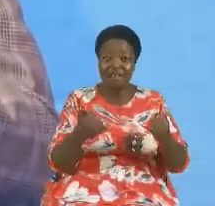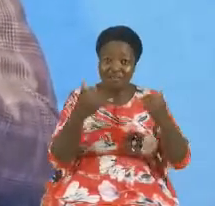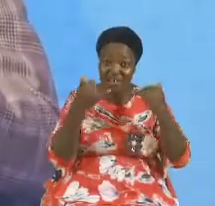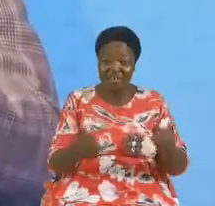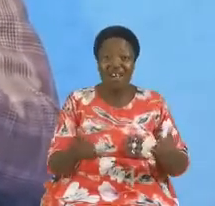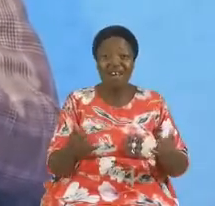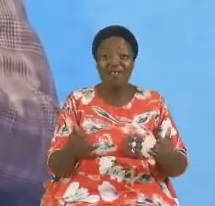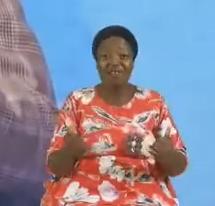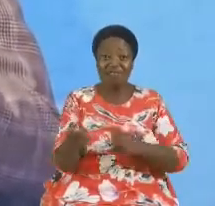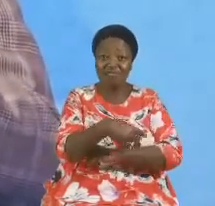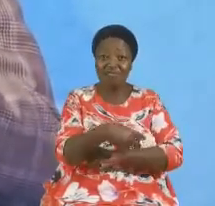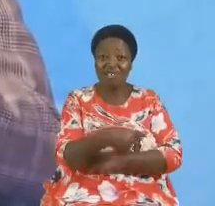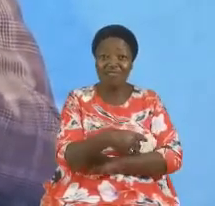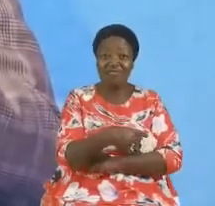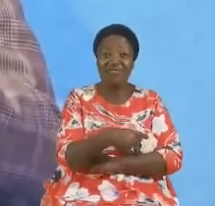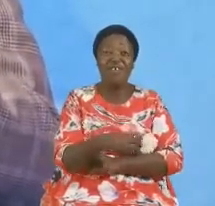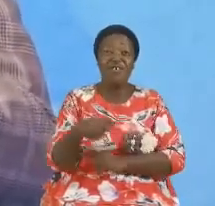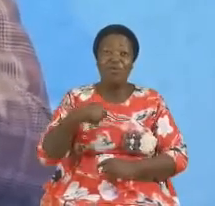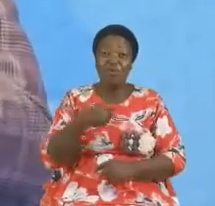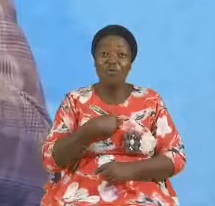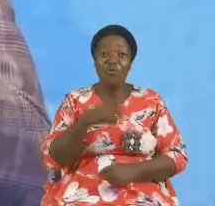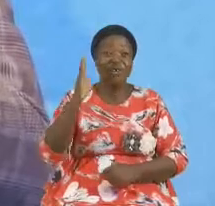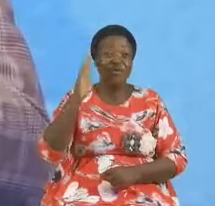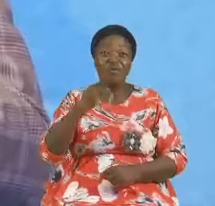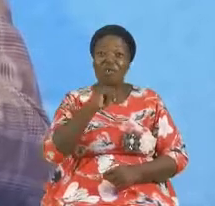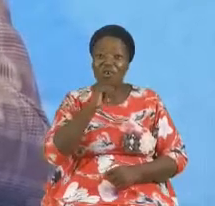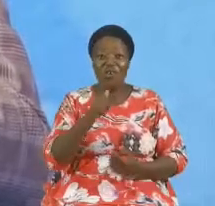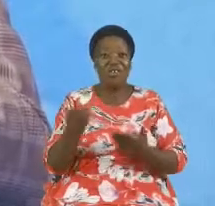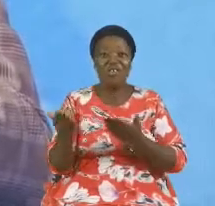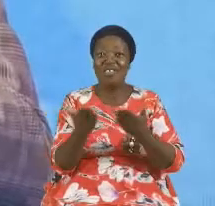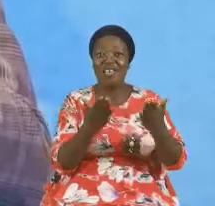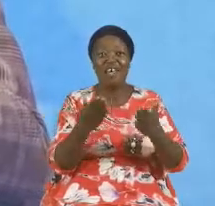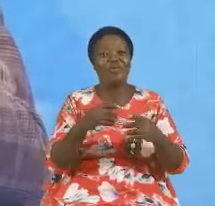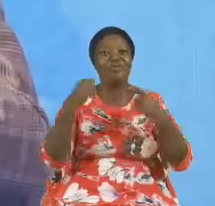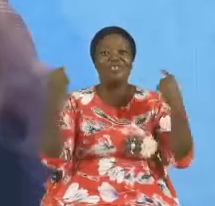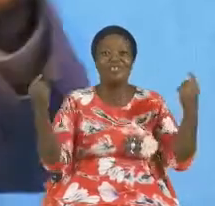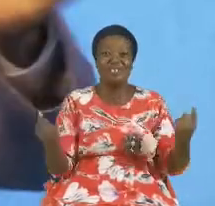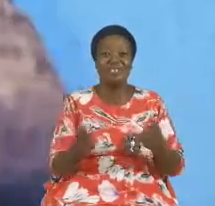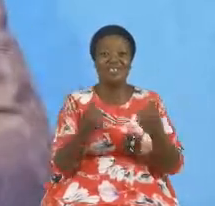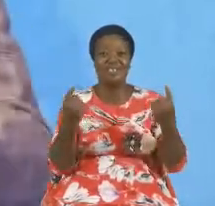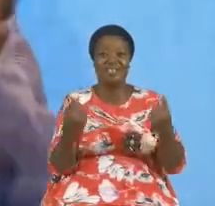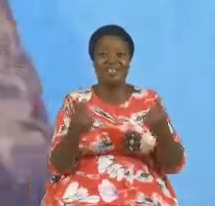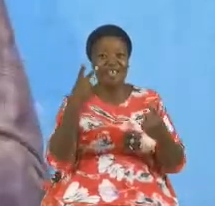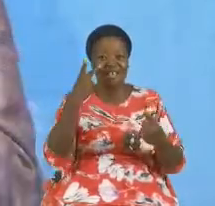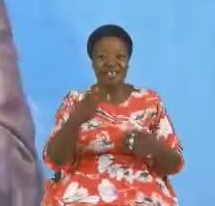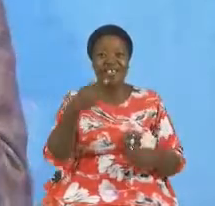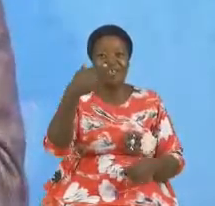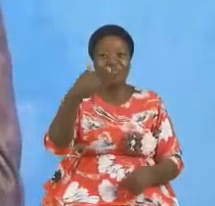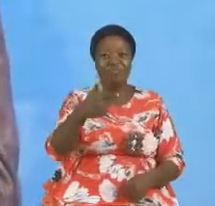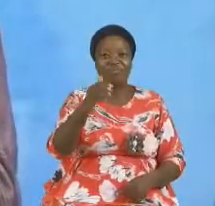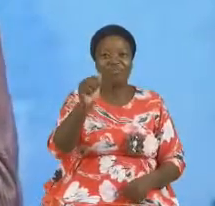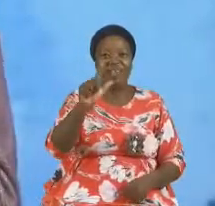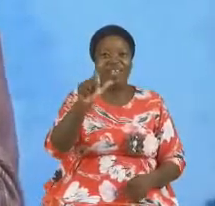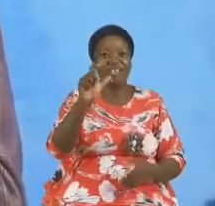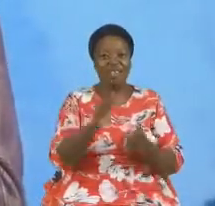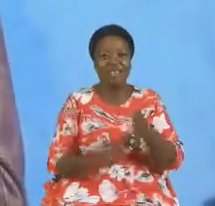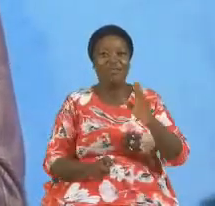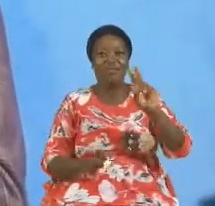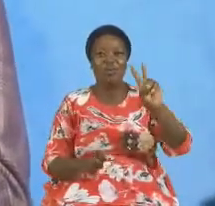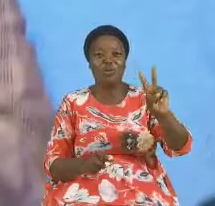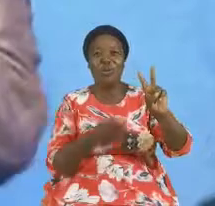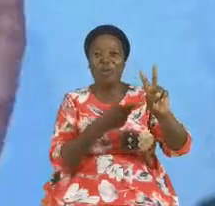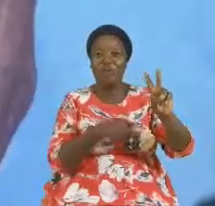henceforth from today, henceforth from now on, we should not serve